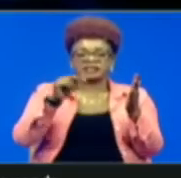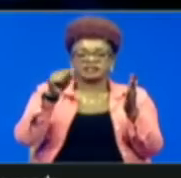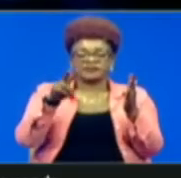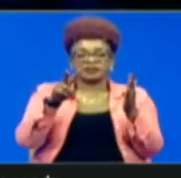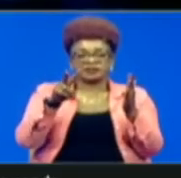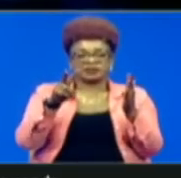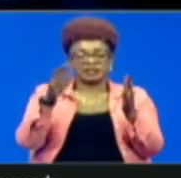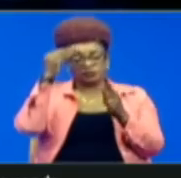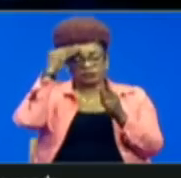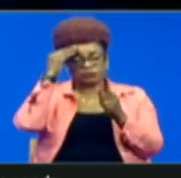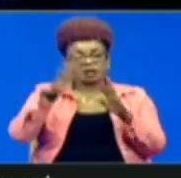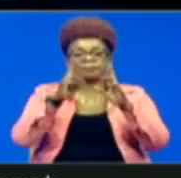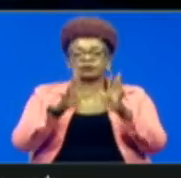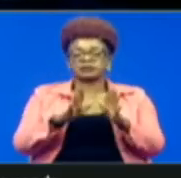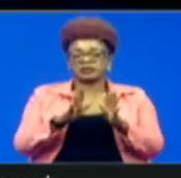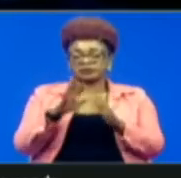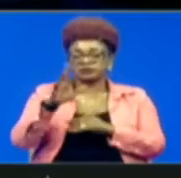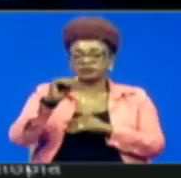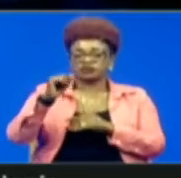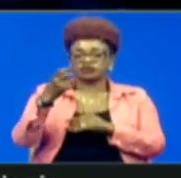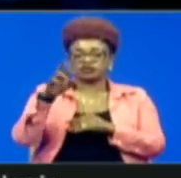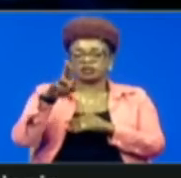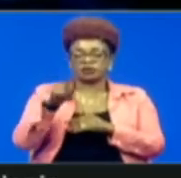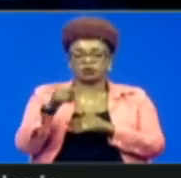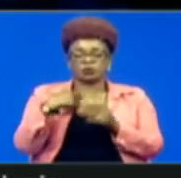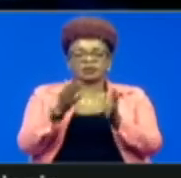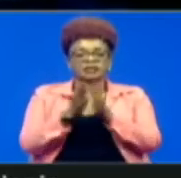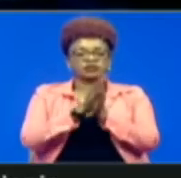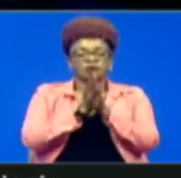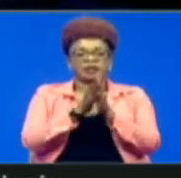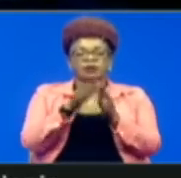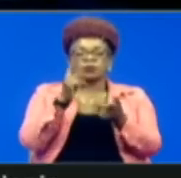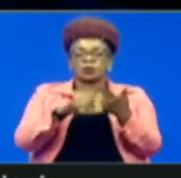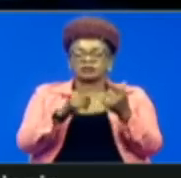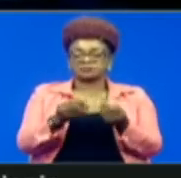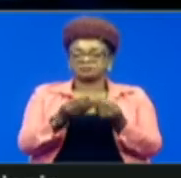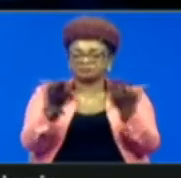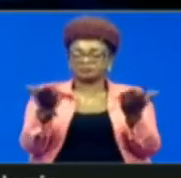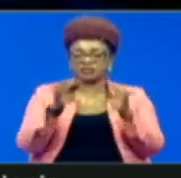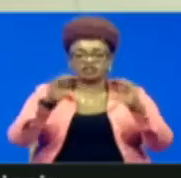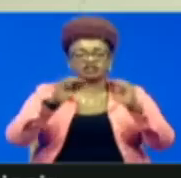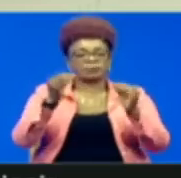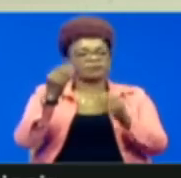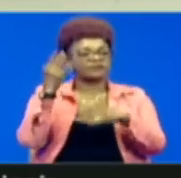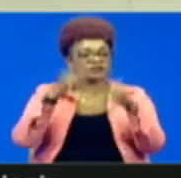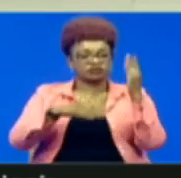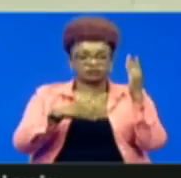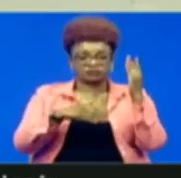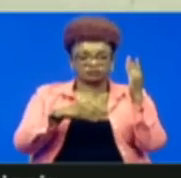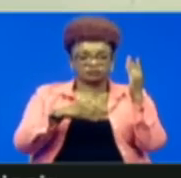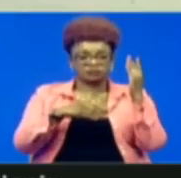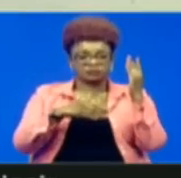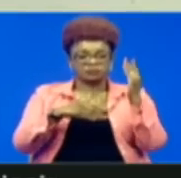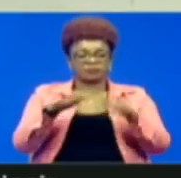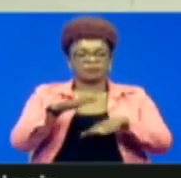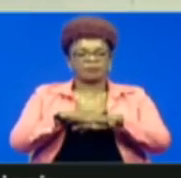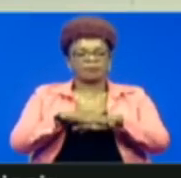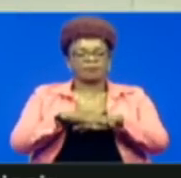NTV's education reporter Sharon Baranga with a story on what sets them apart in the teaching profession. Good afternoon, class.